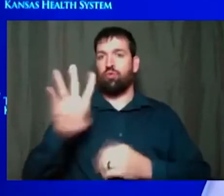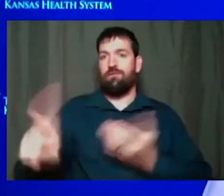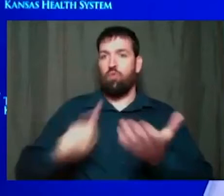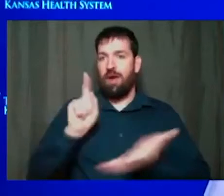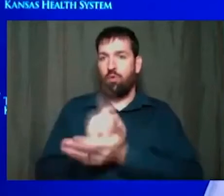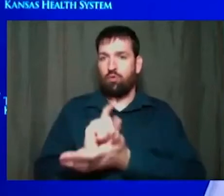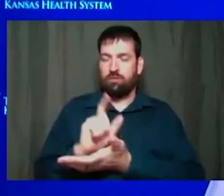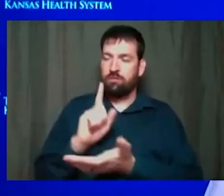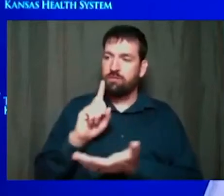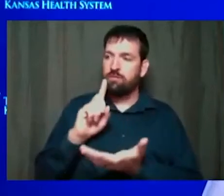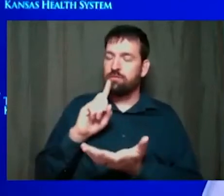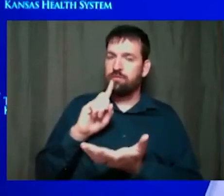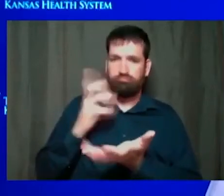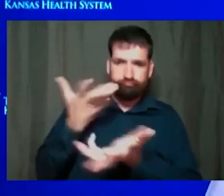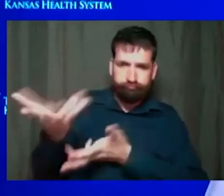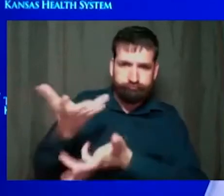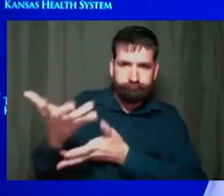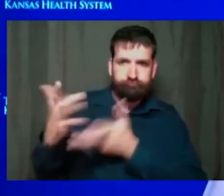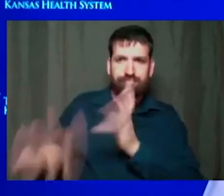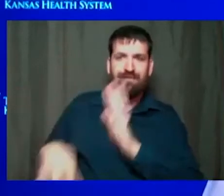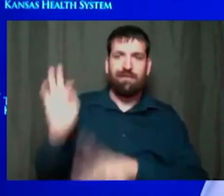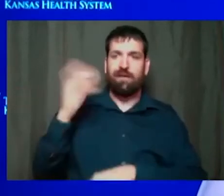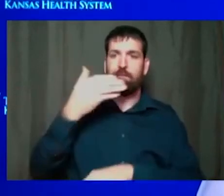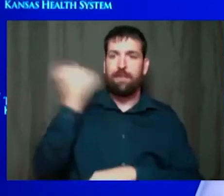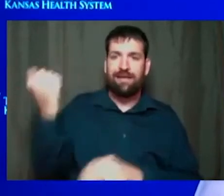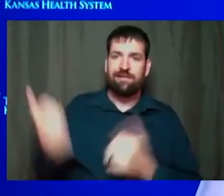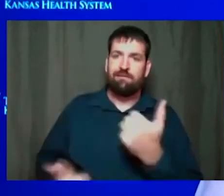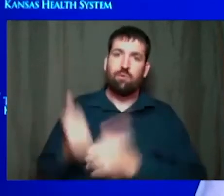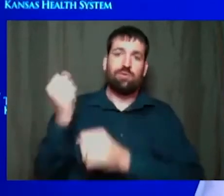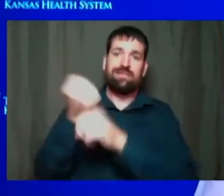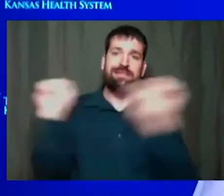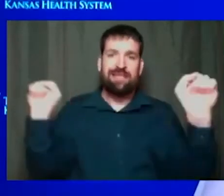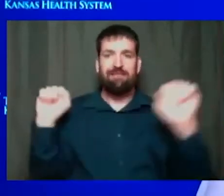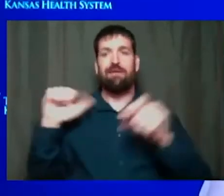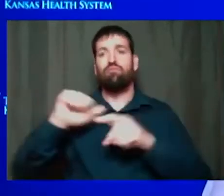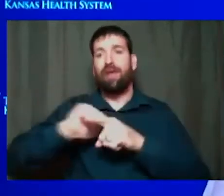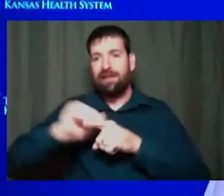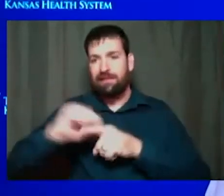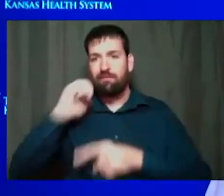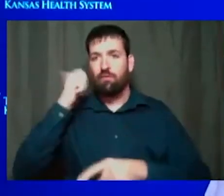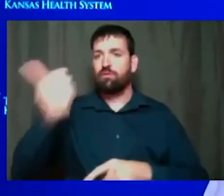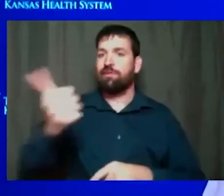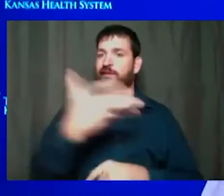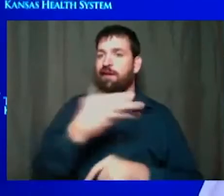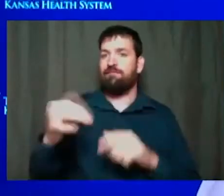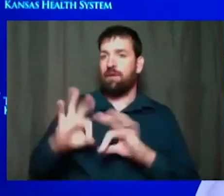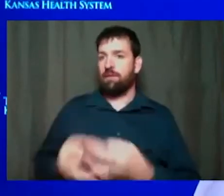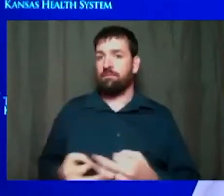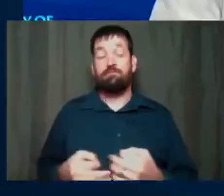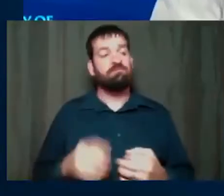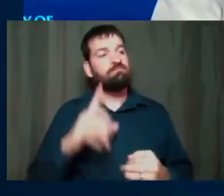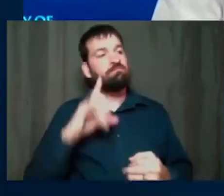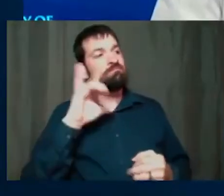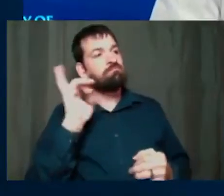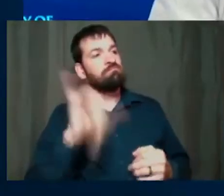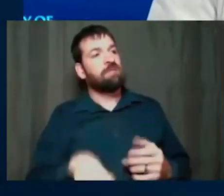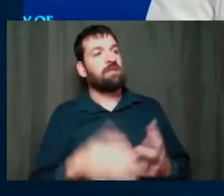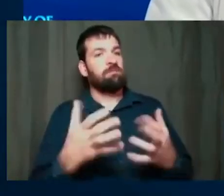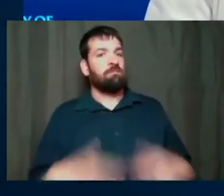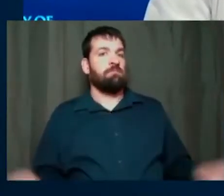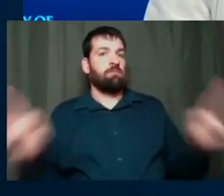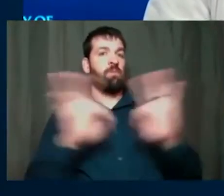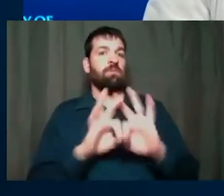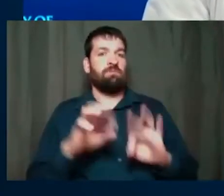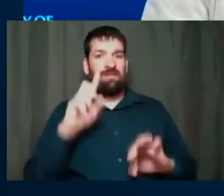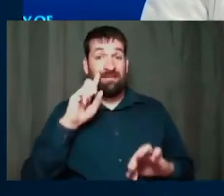those best and safest practices for you and your family moving forward. And I think that's a really big key. And I'm with you. I think the Pfizer drug is